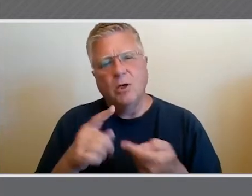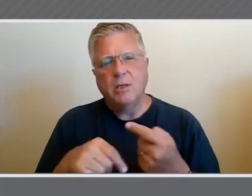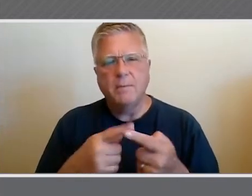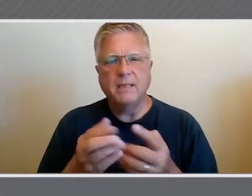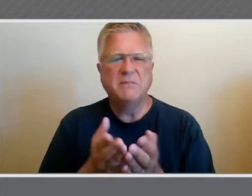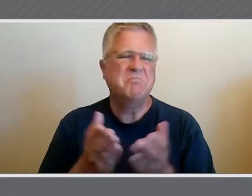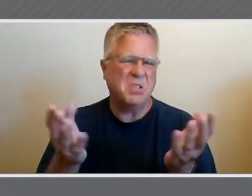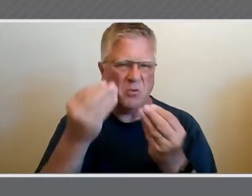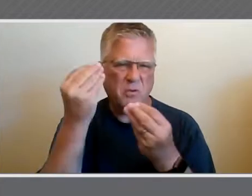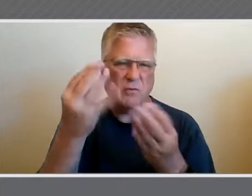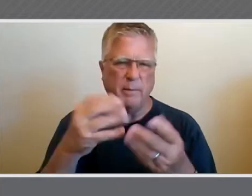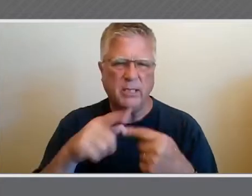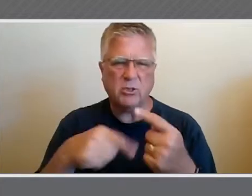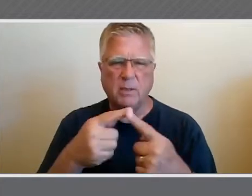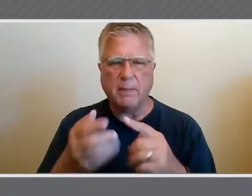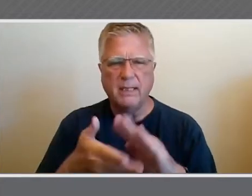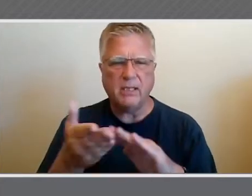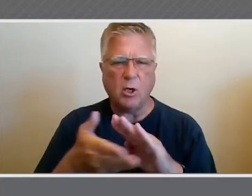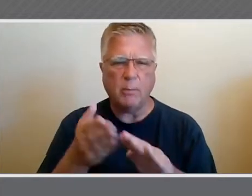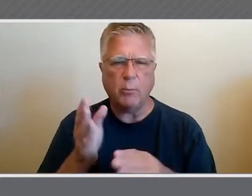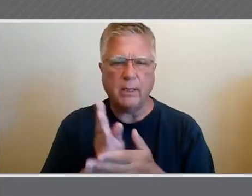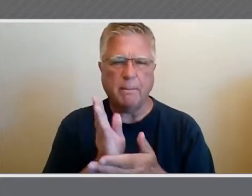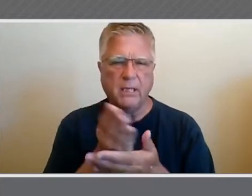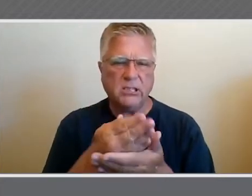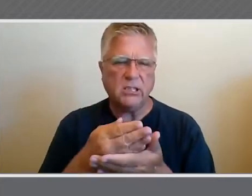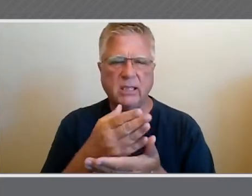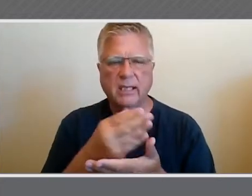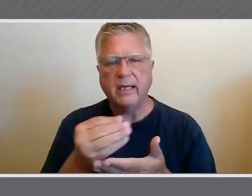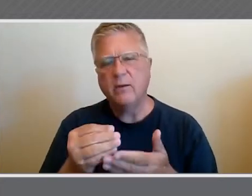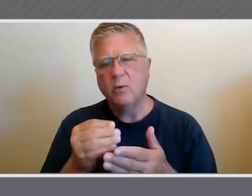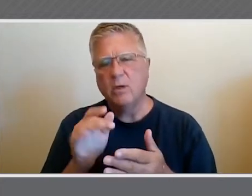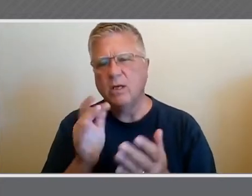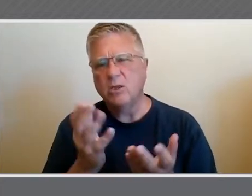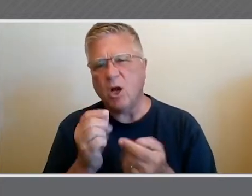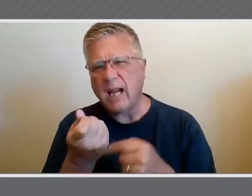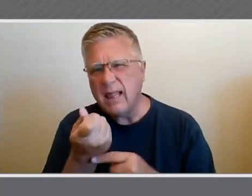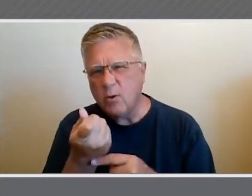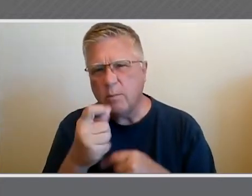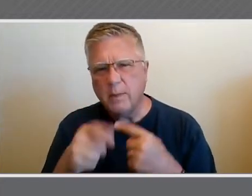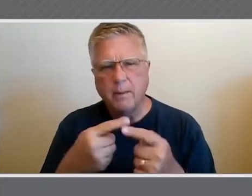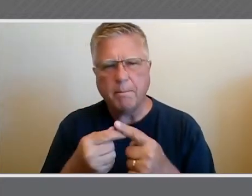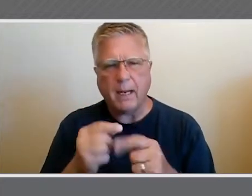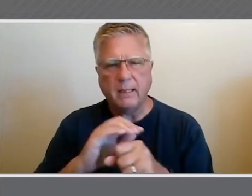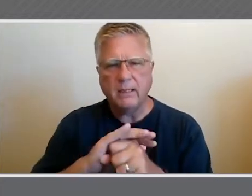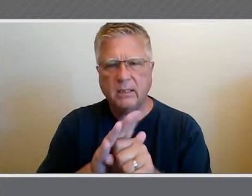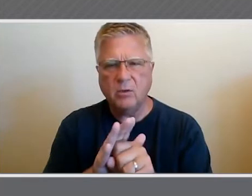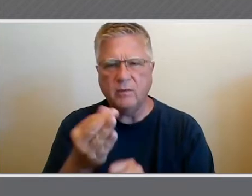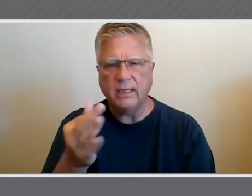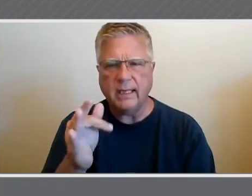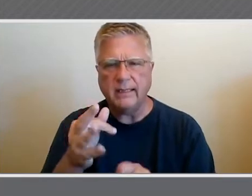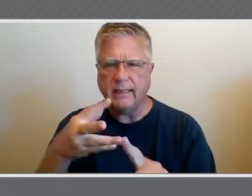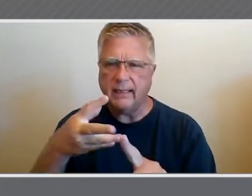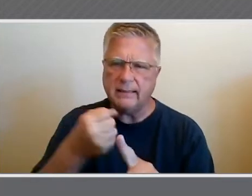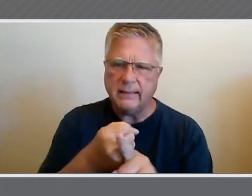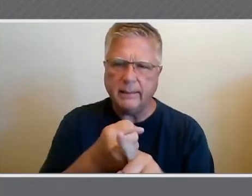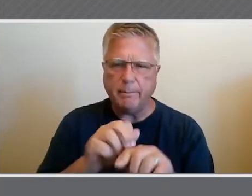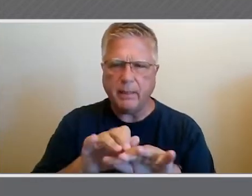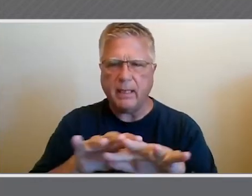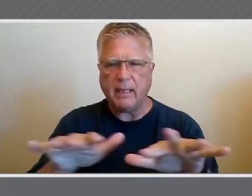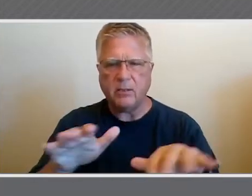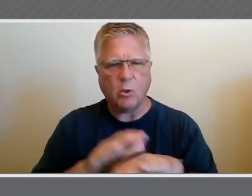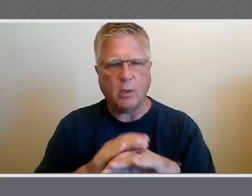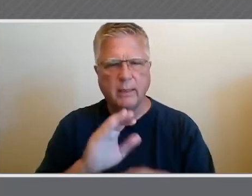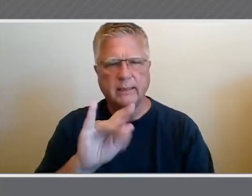operating budget. I will touch on COVID-19, how it impacted the city, American Rescue Plan, and how